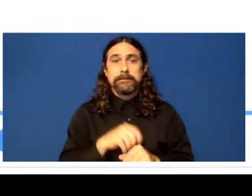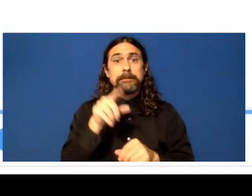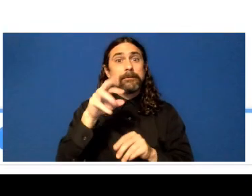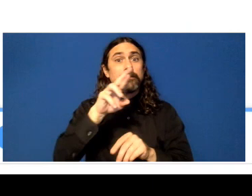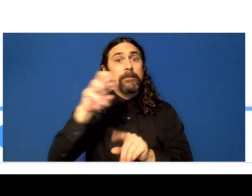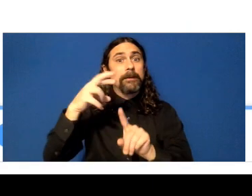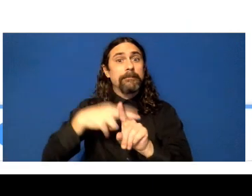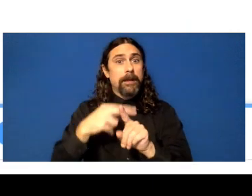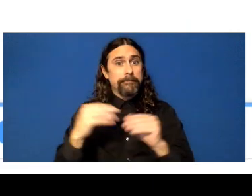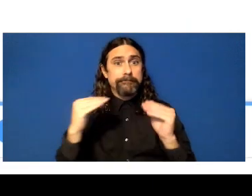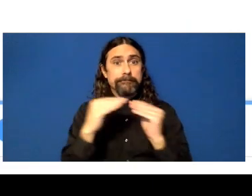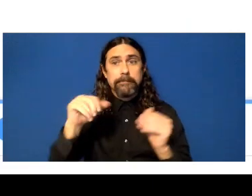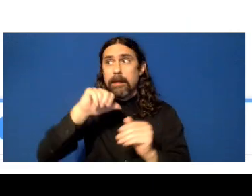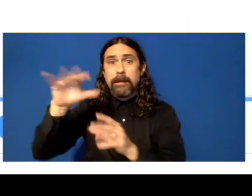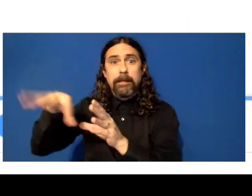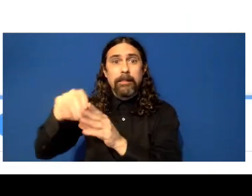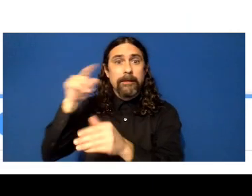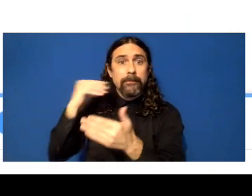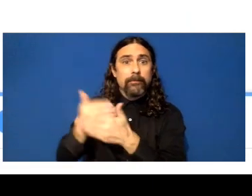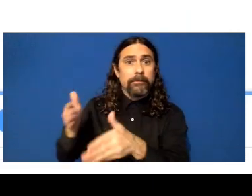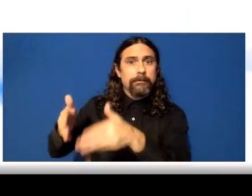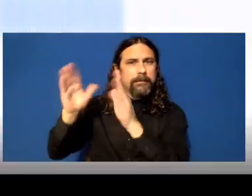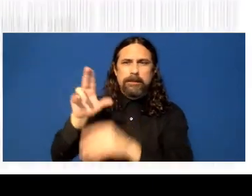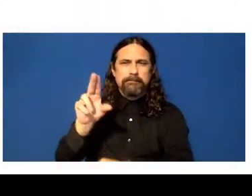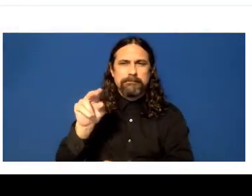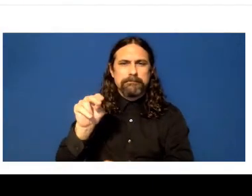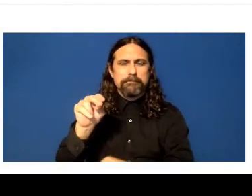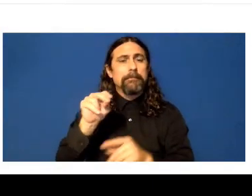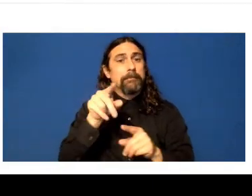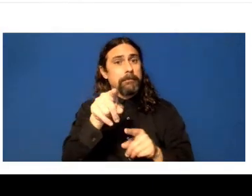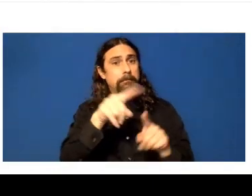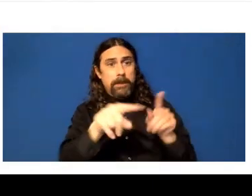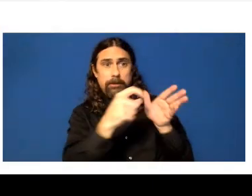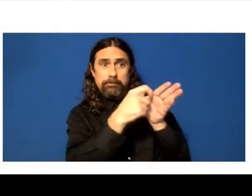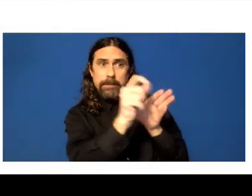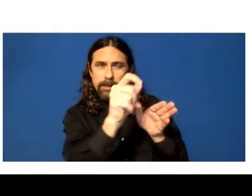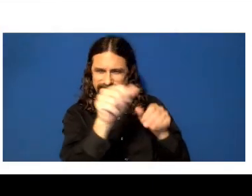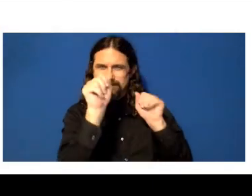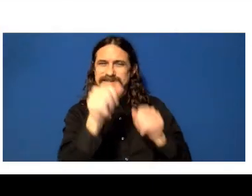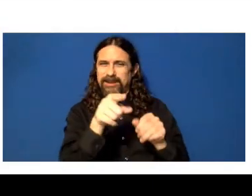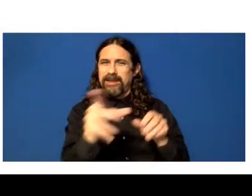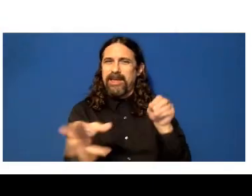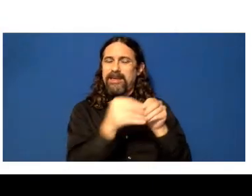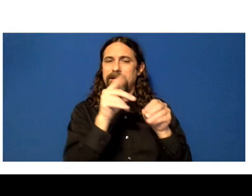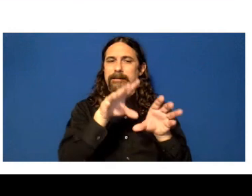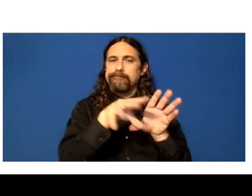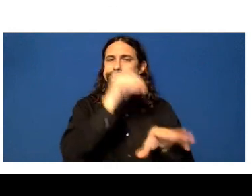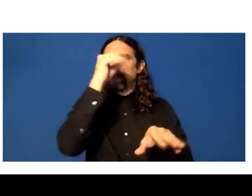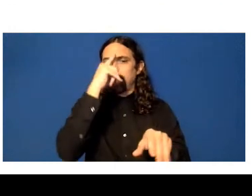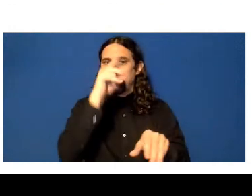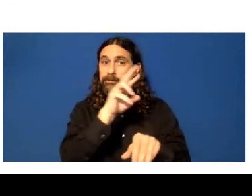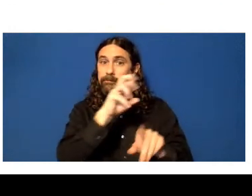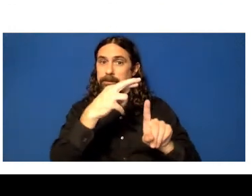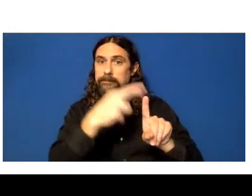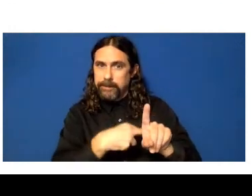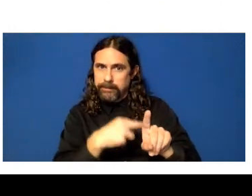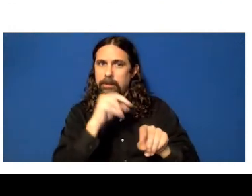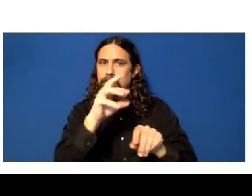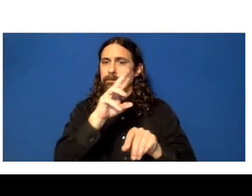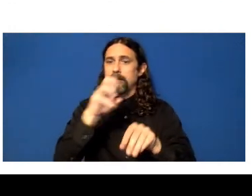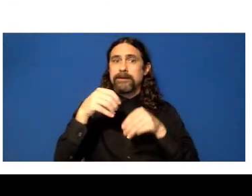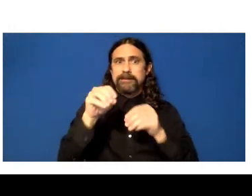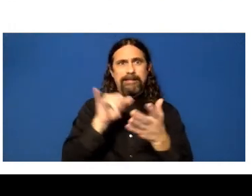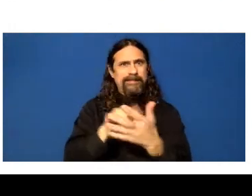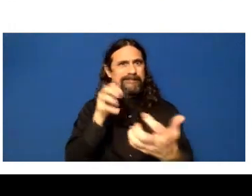other lotteries, but if you click yes, you can be randomly selected for re-rental or resale opportunities that appear to match